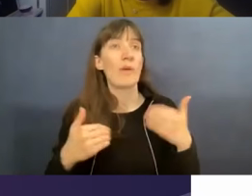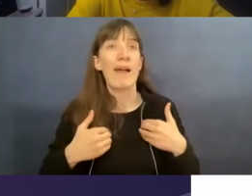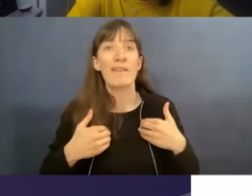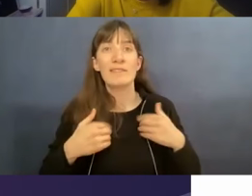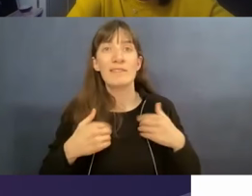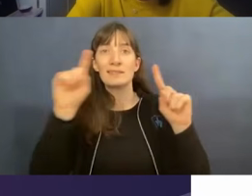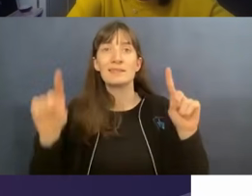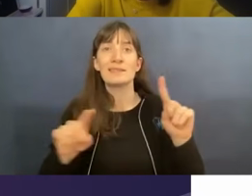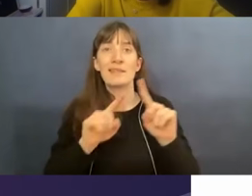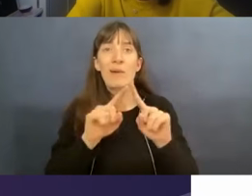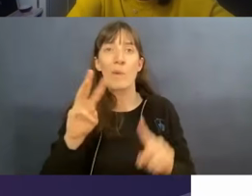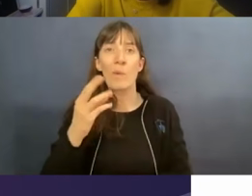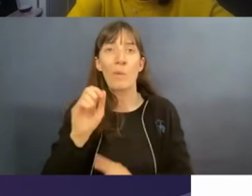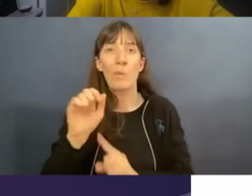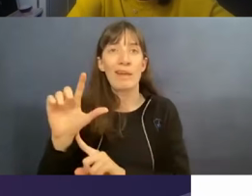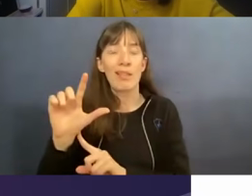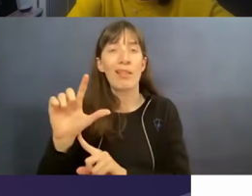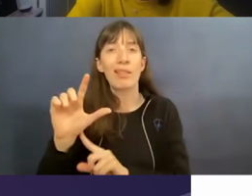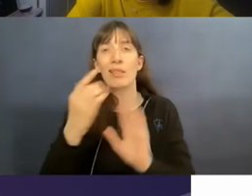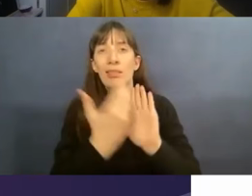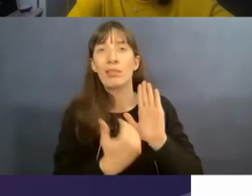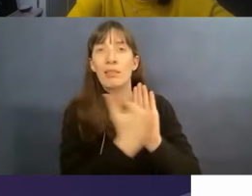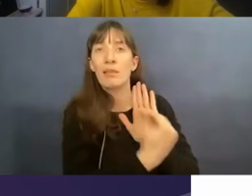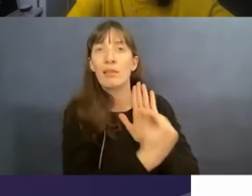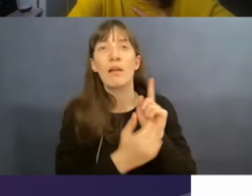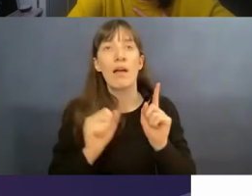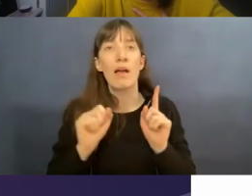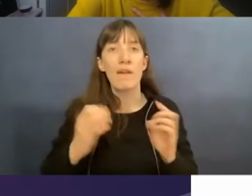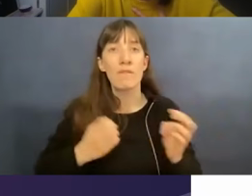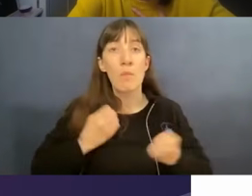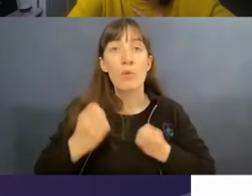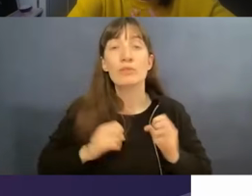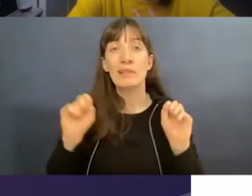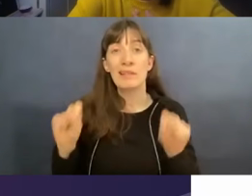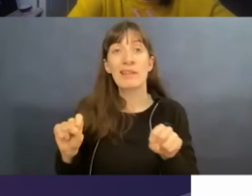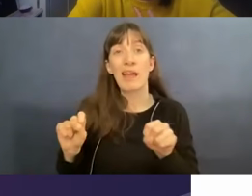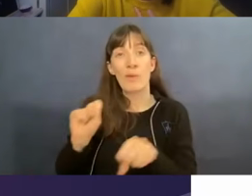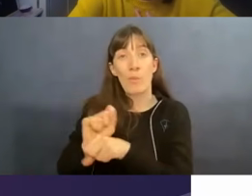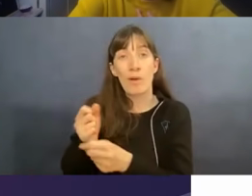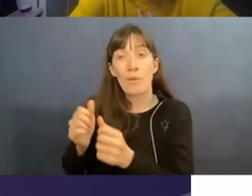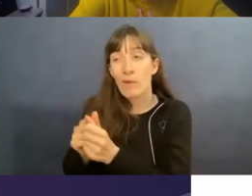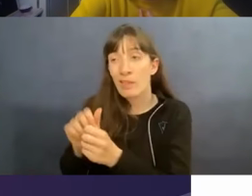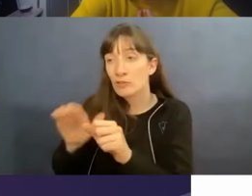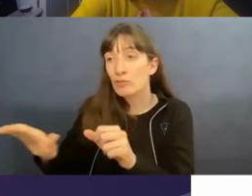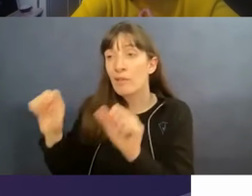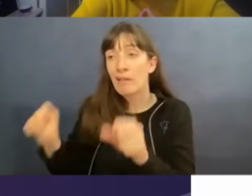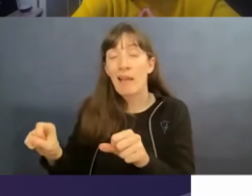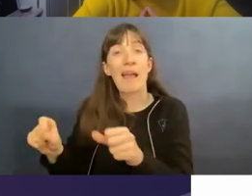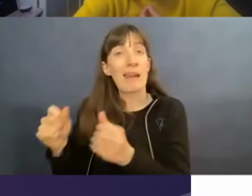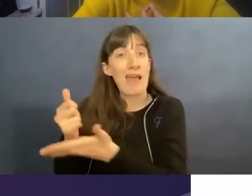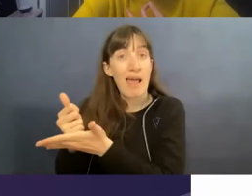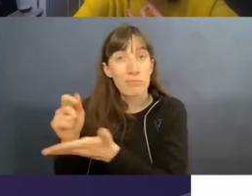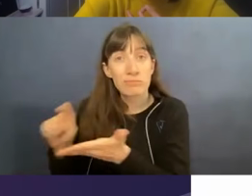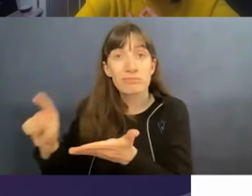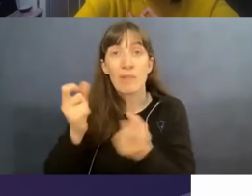of work on children's like ability to describe and name their own emotions as well too. So that's why